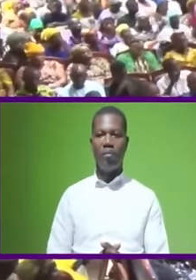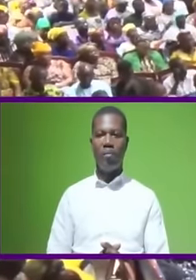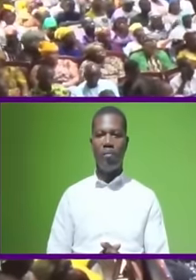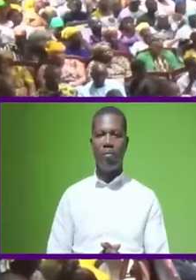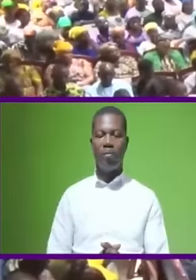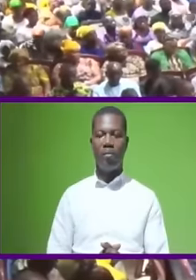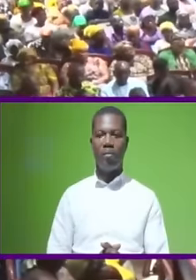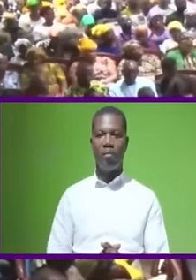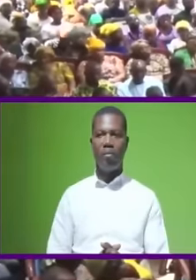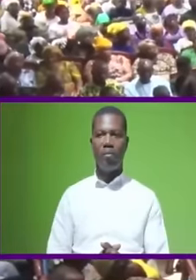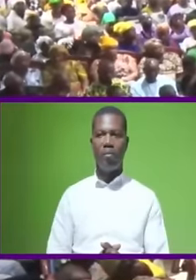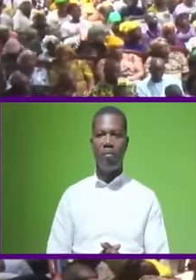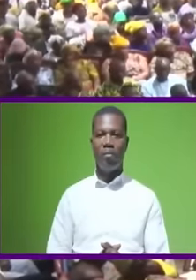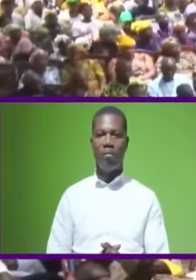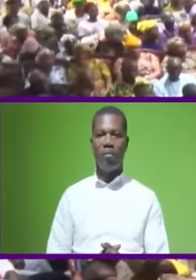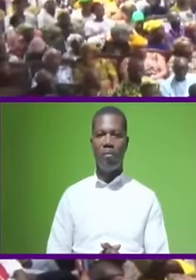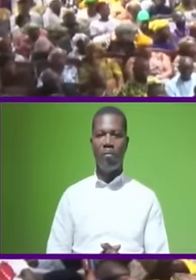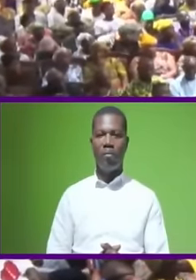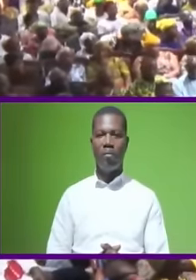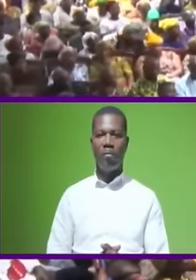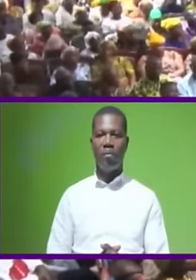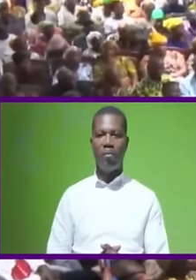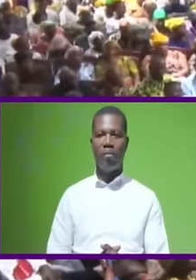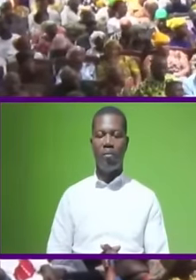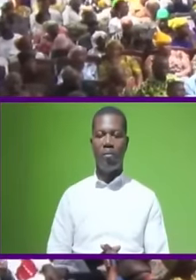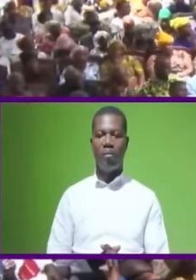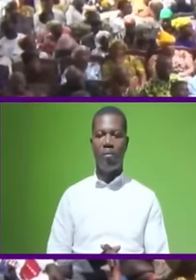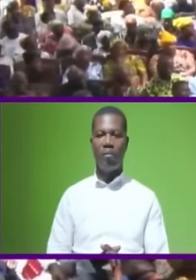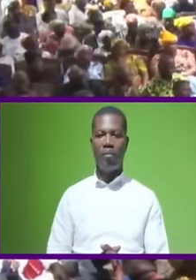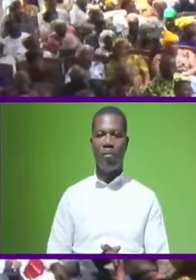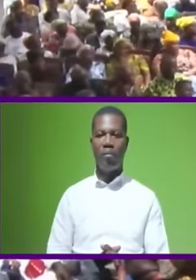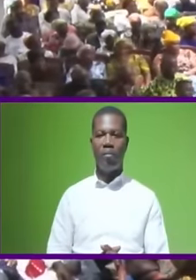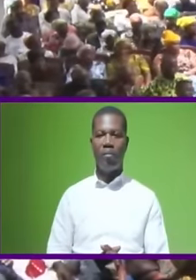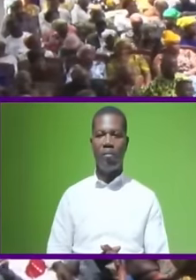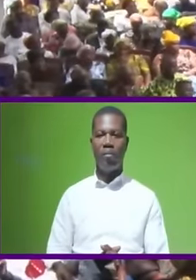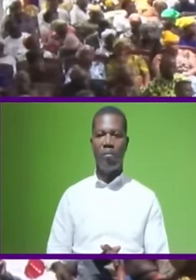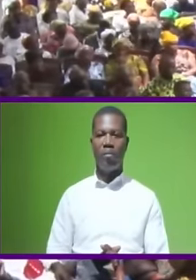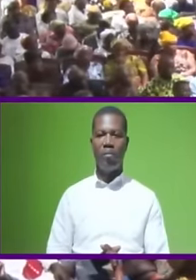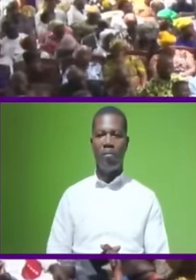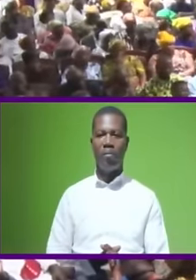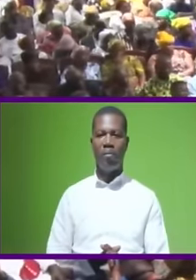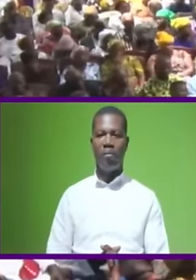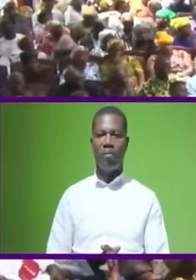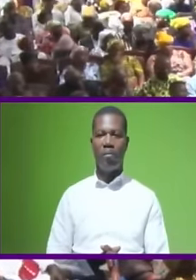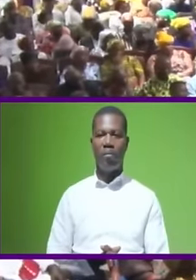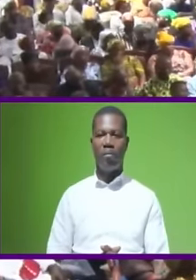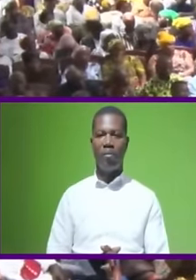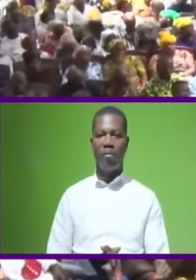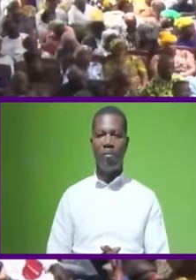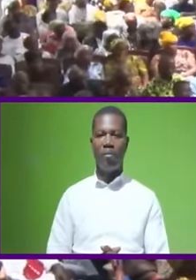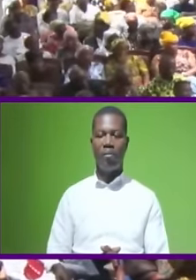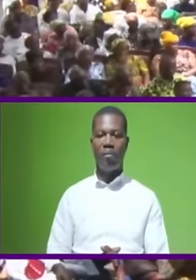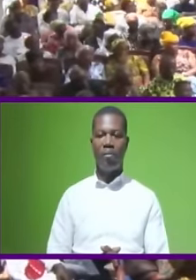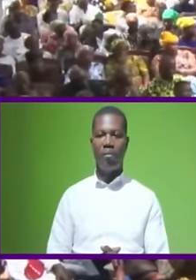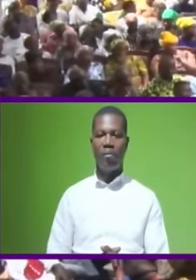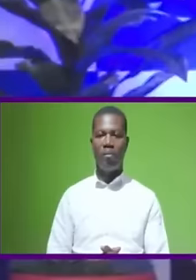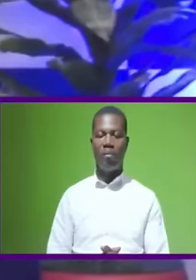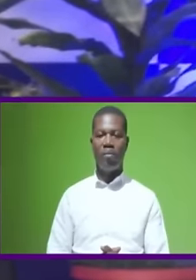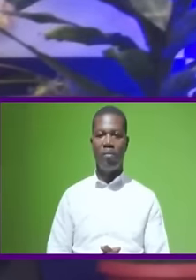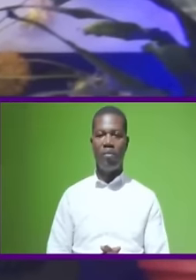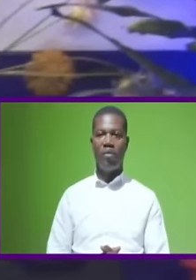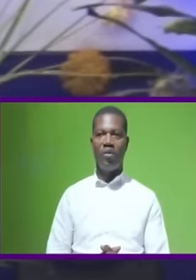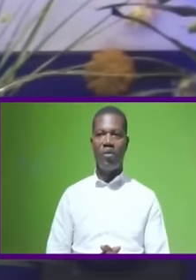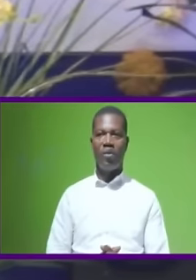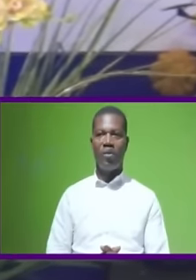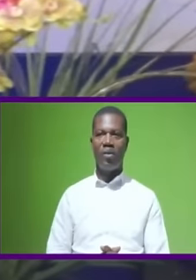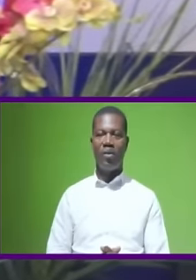I demonstrate, everything you see of me, you will also be able to do so and then tap into it. For if